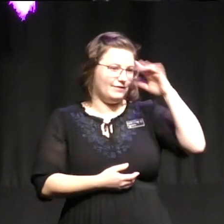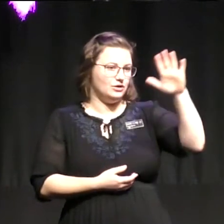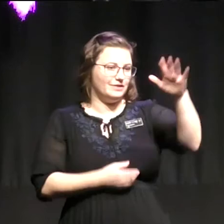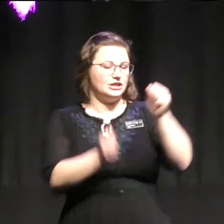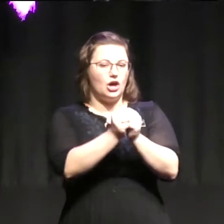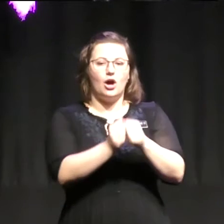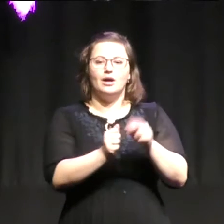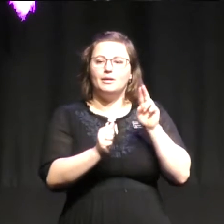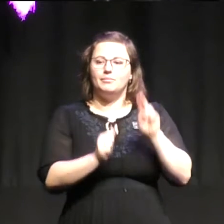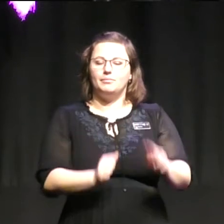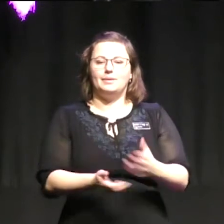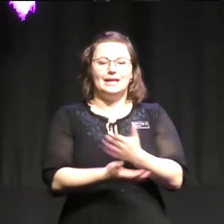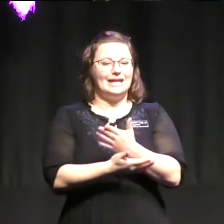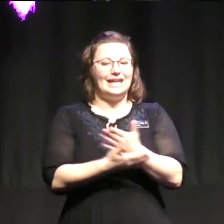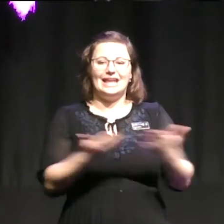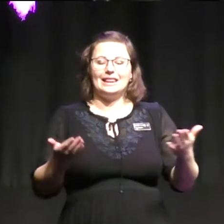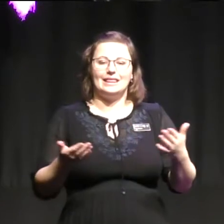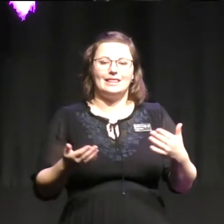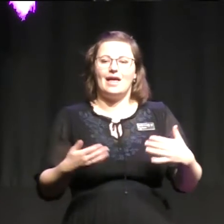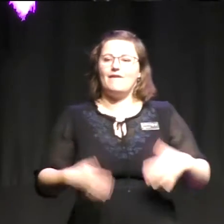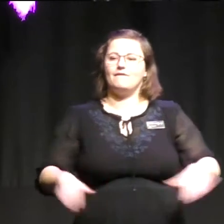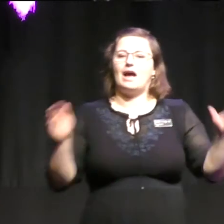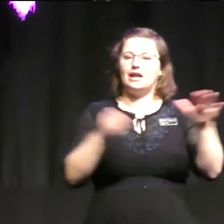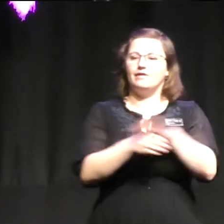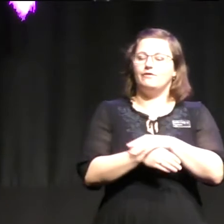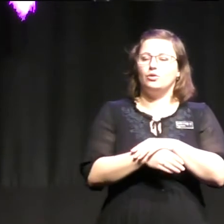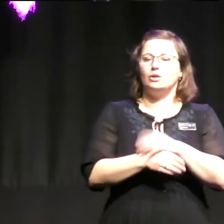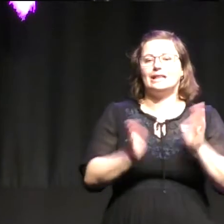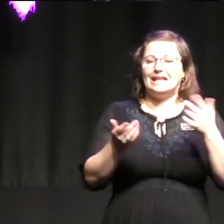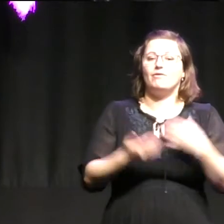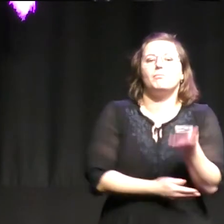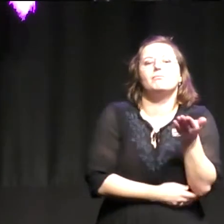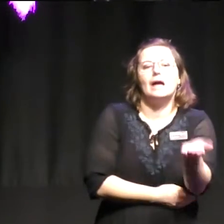not a dignified life to beg for your livelihood.